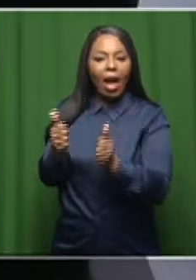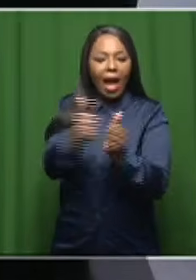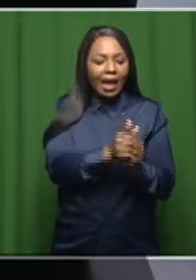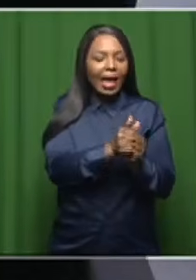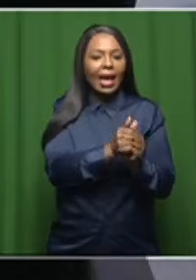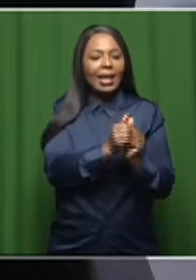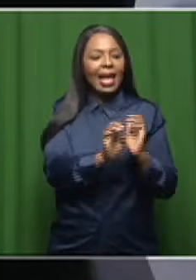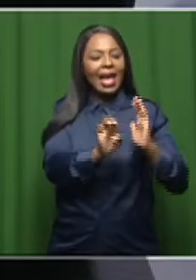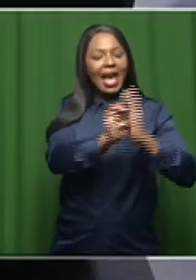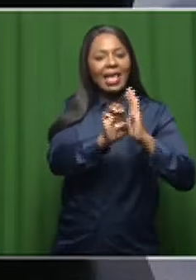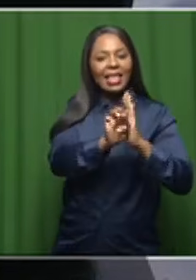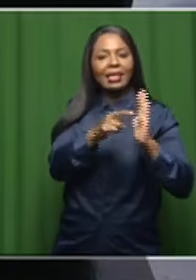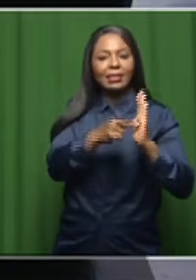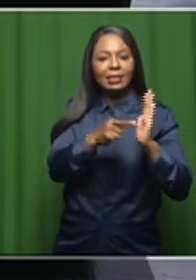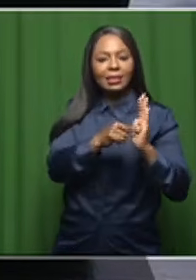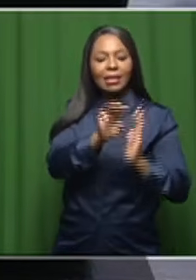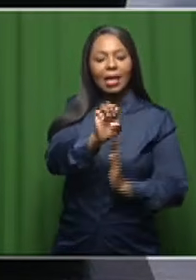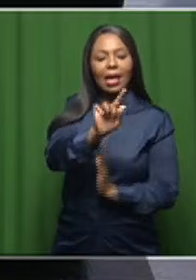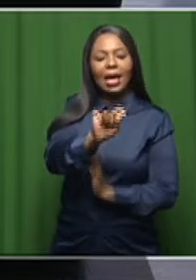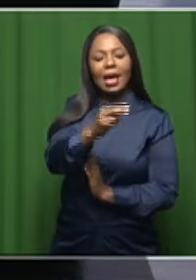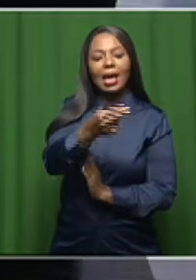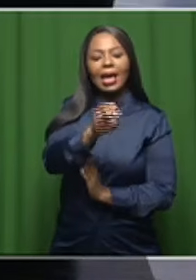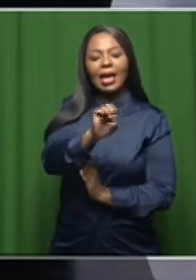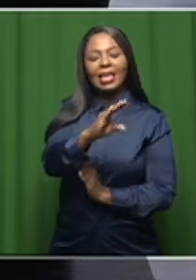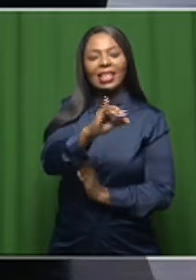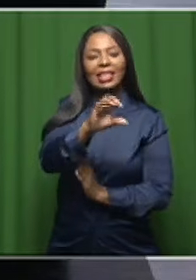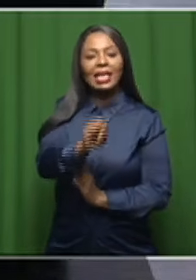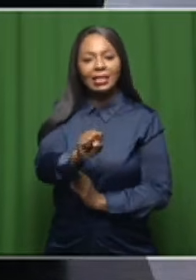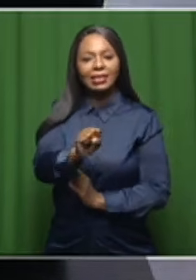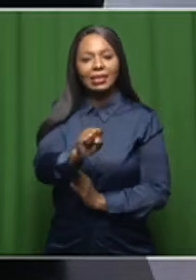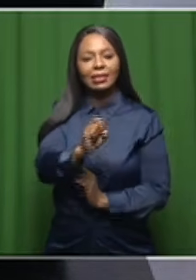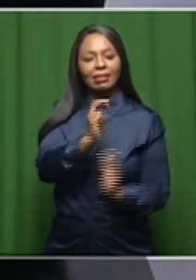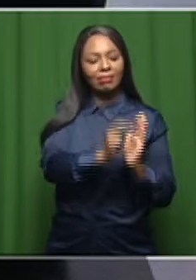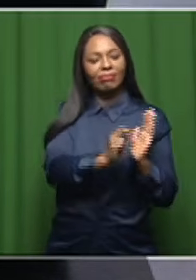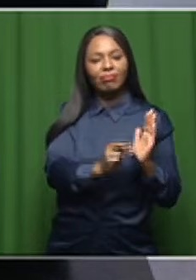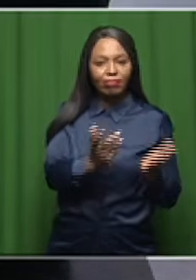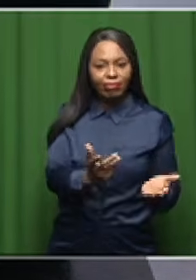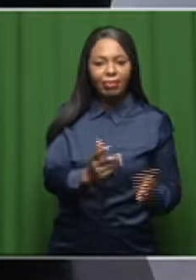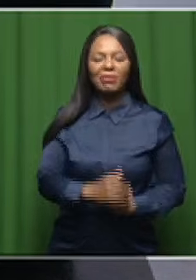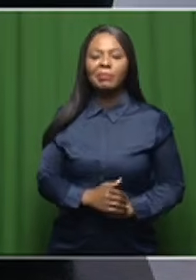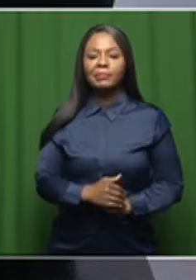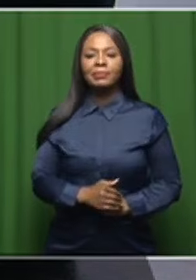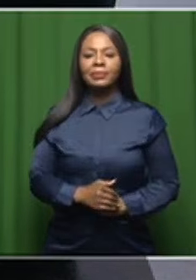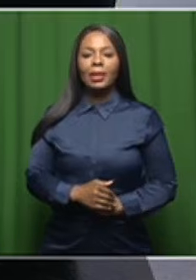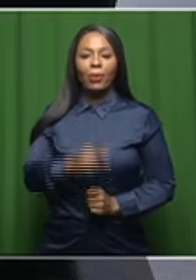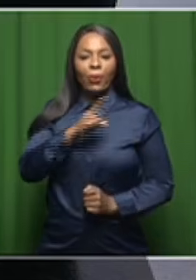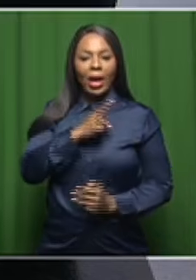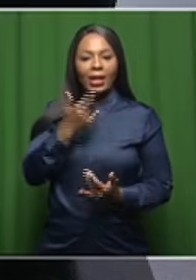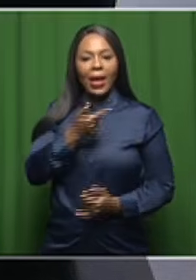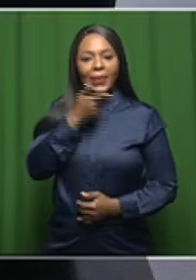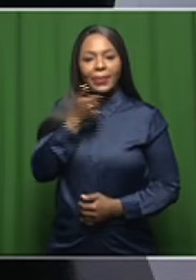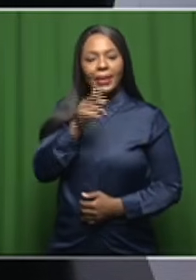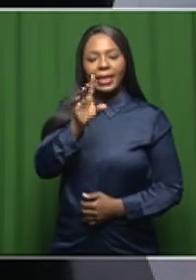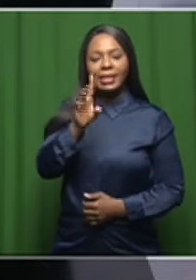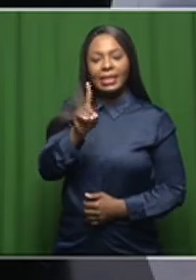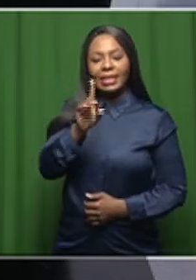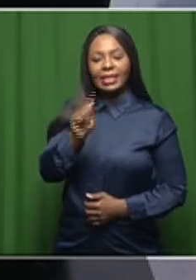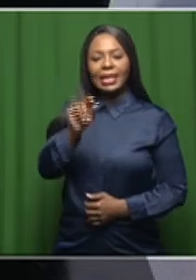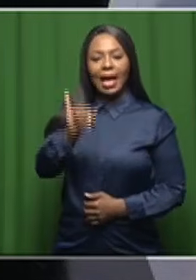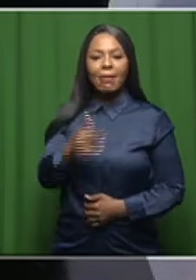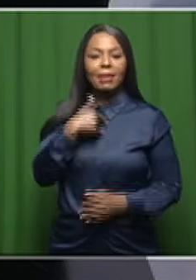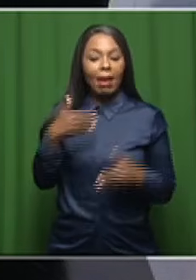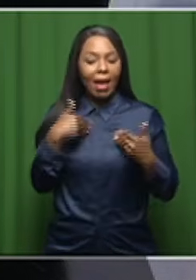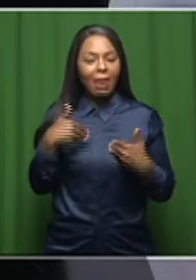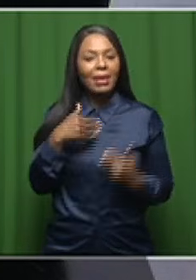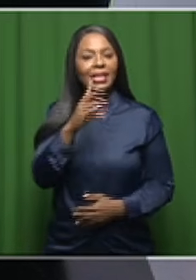ethics? Now going to, the DPIs, as you mentioned, and I'm glad the DG is here